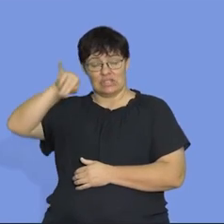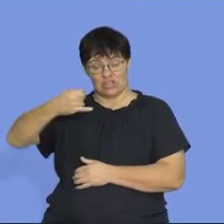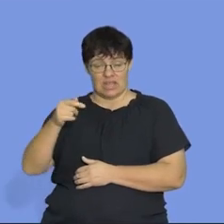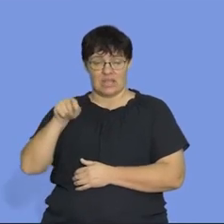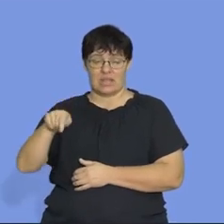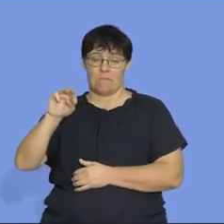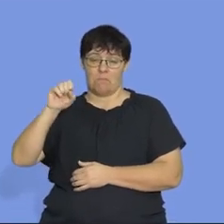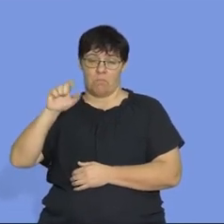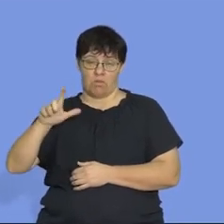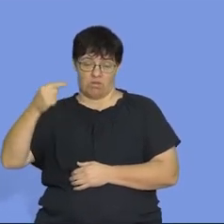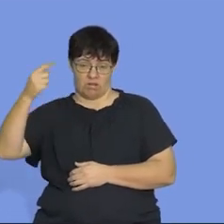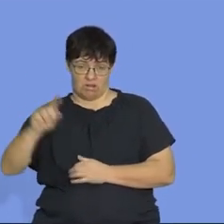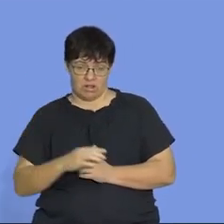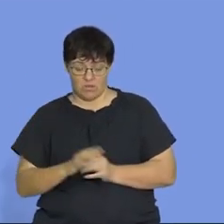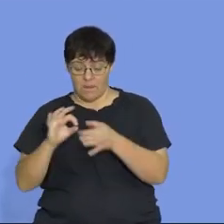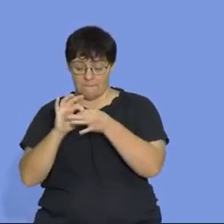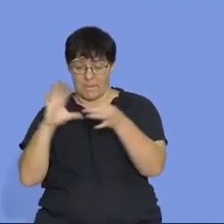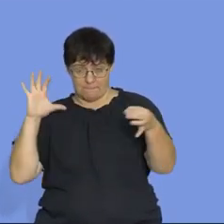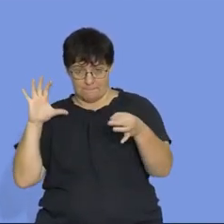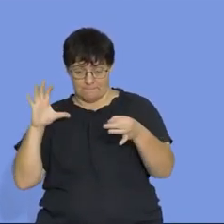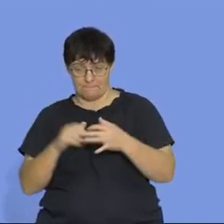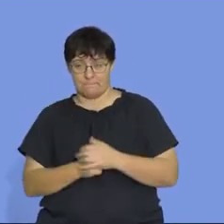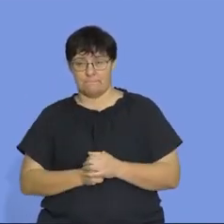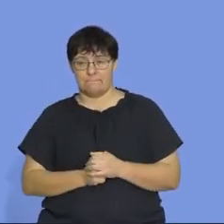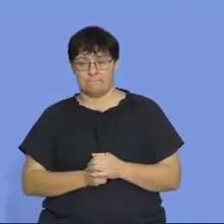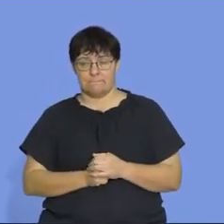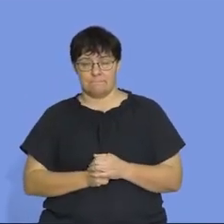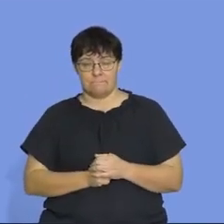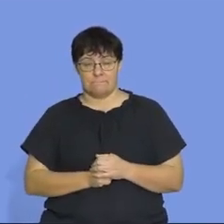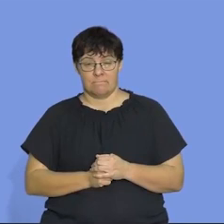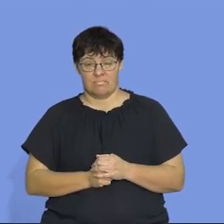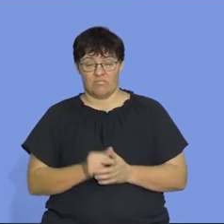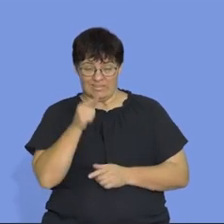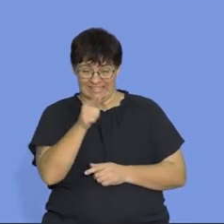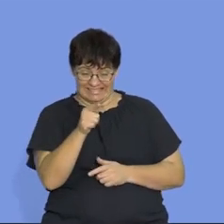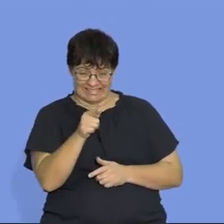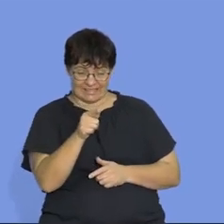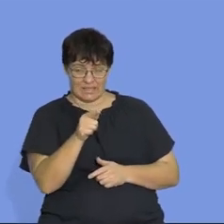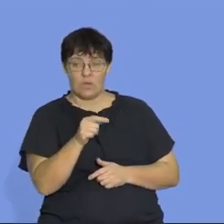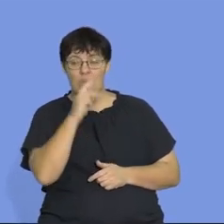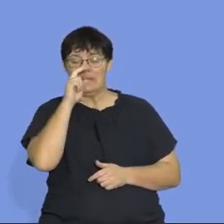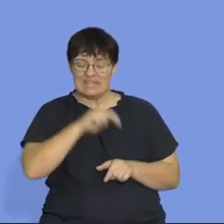us to break this bond per mole of this substance, we need